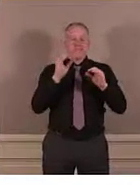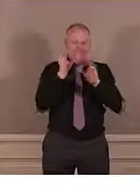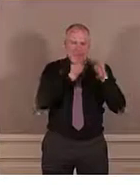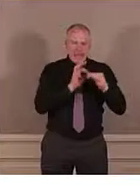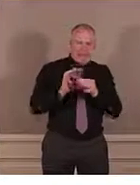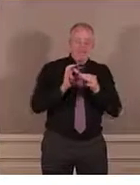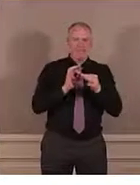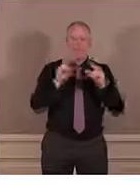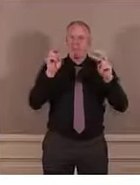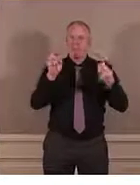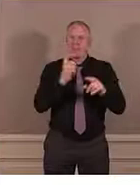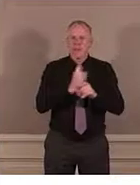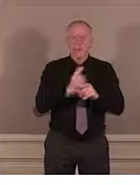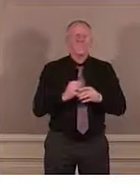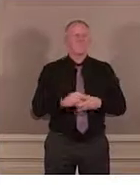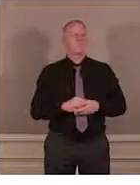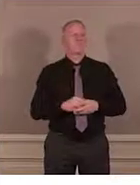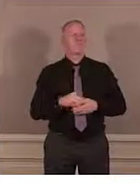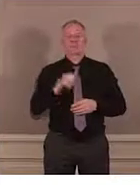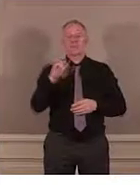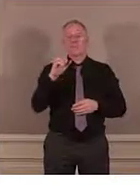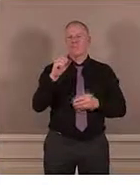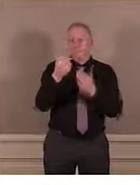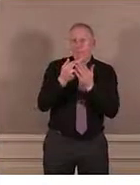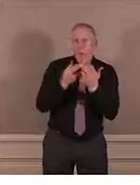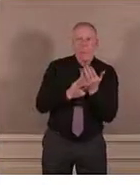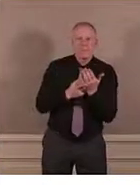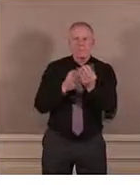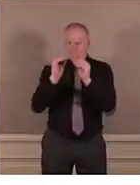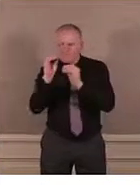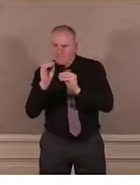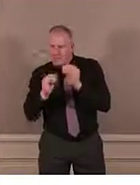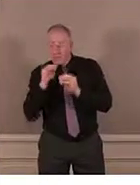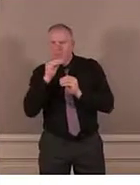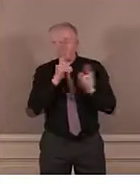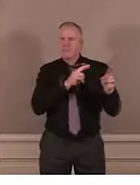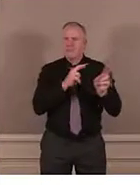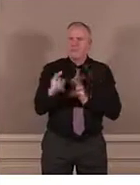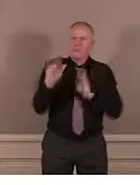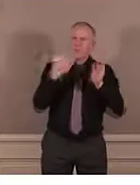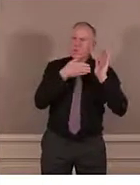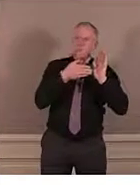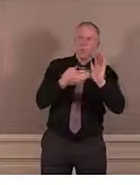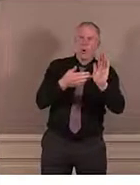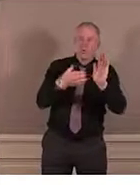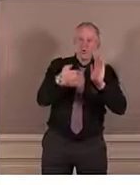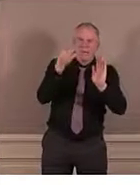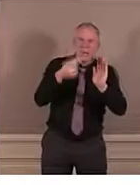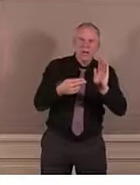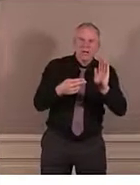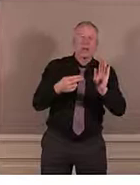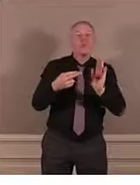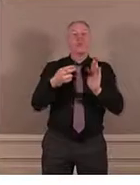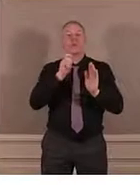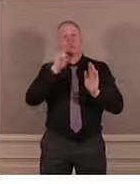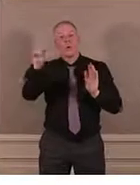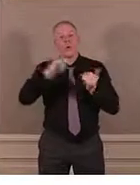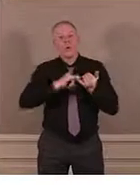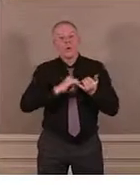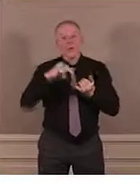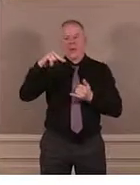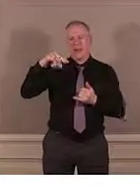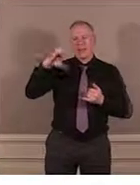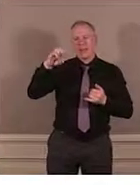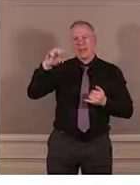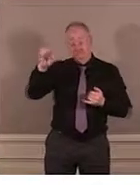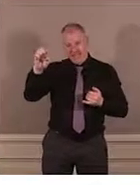to us. The synthesis and reporting involved regular presentation of findings to the